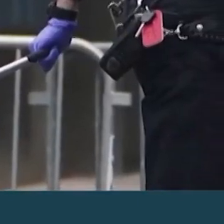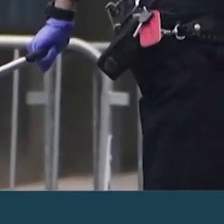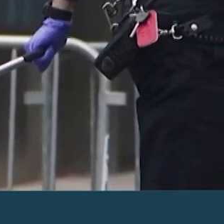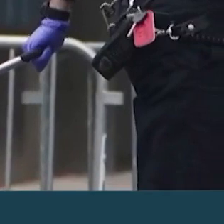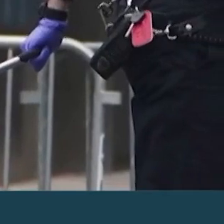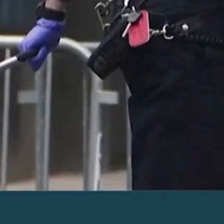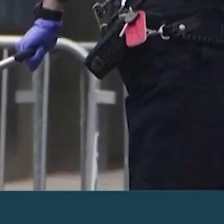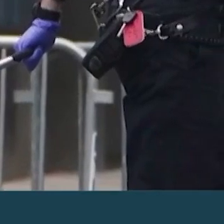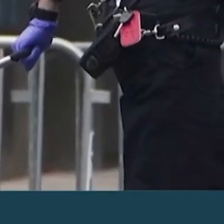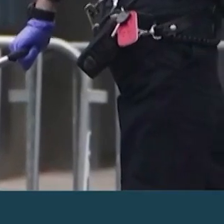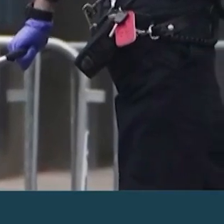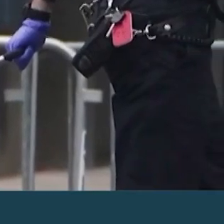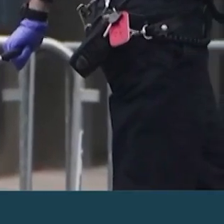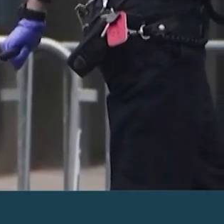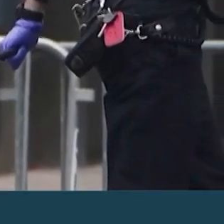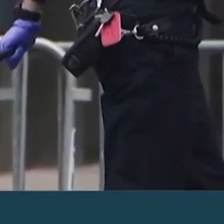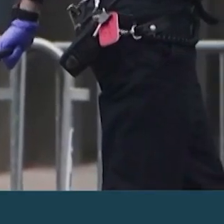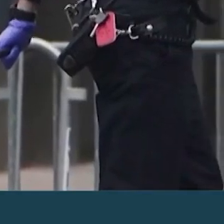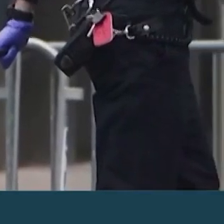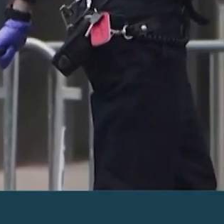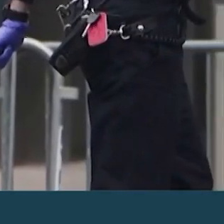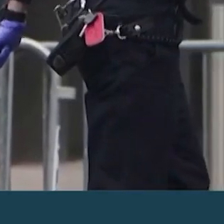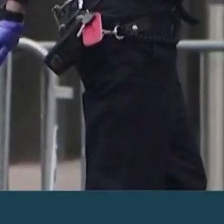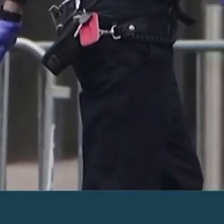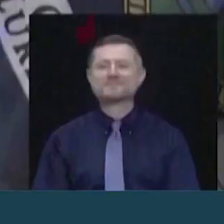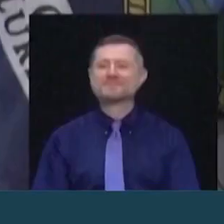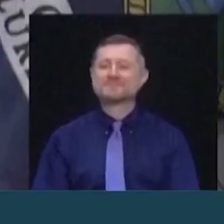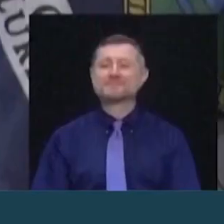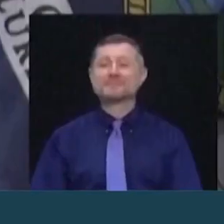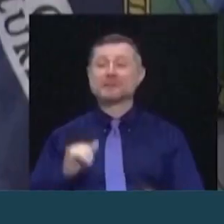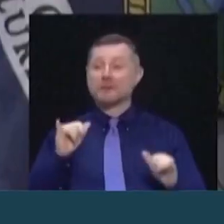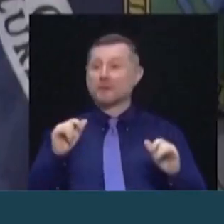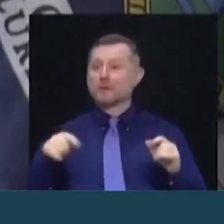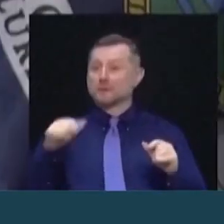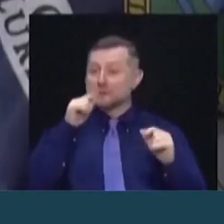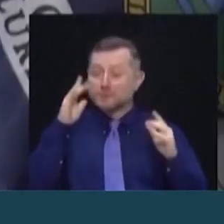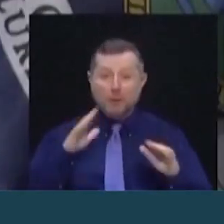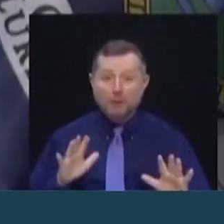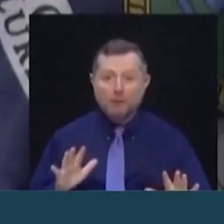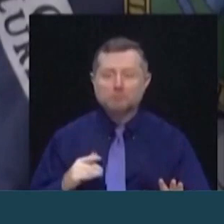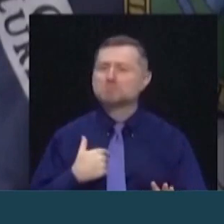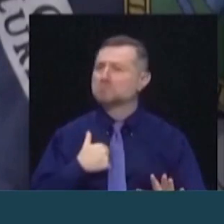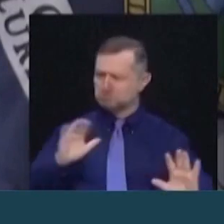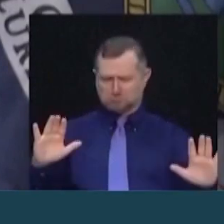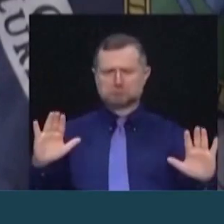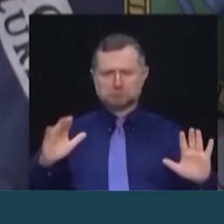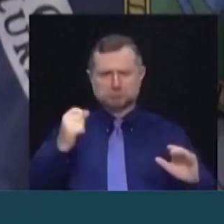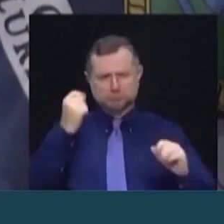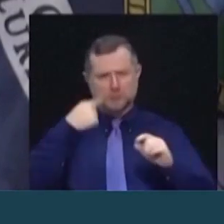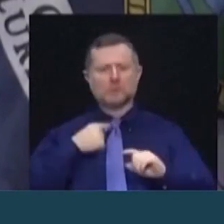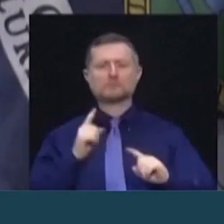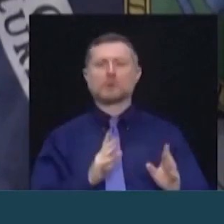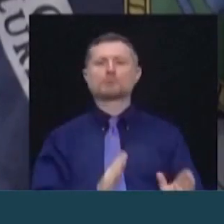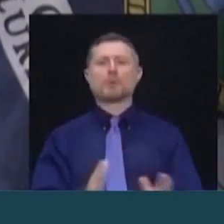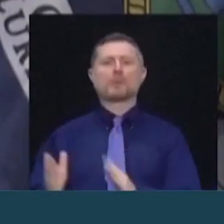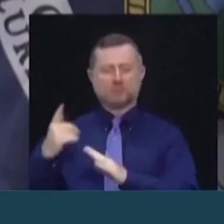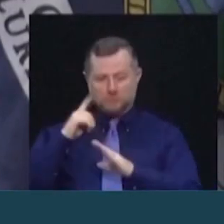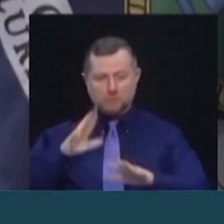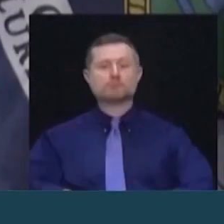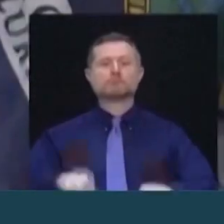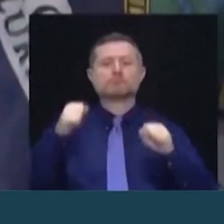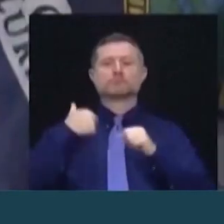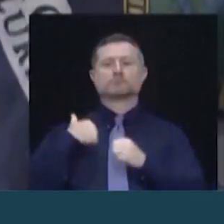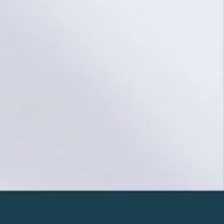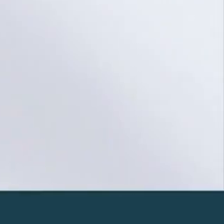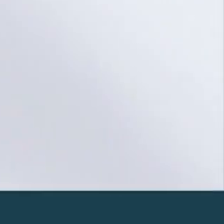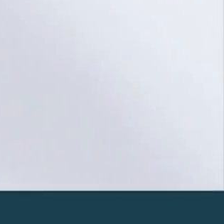the spread of COVID-19 and speaking with state health officials. I am fully prepared to assume the responsibilities as the 57th governor of the state